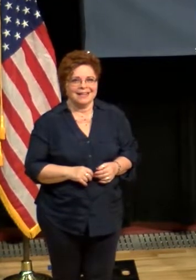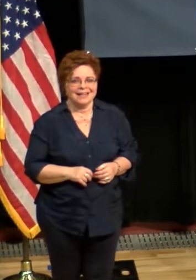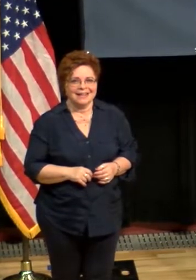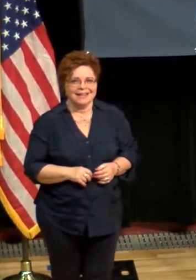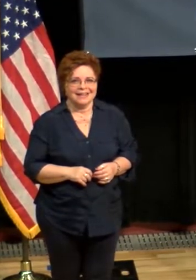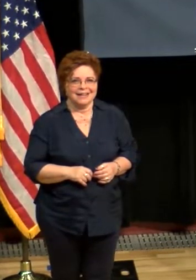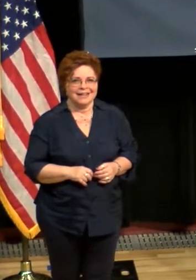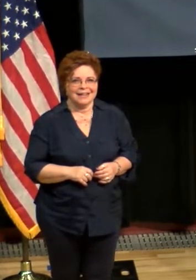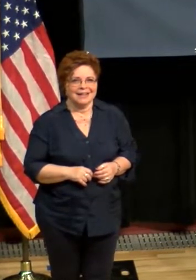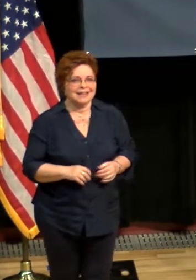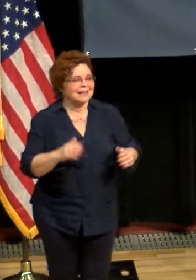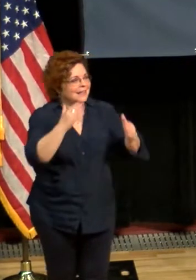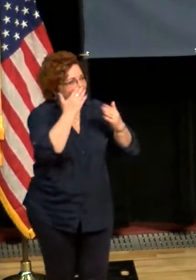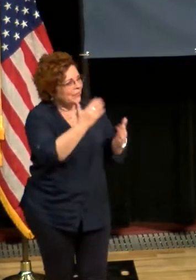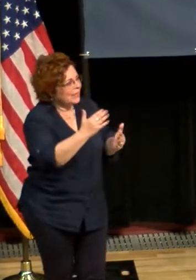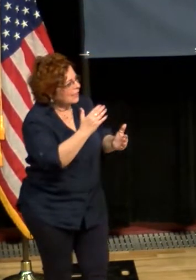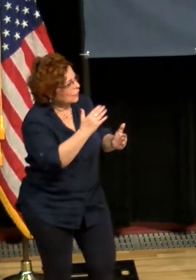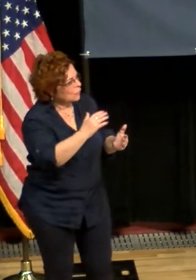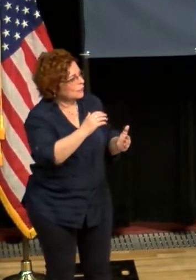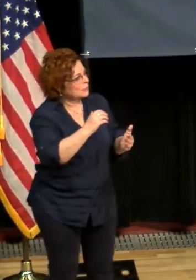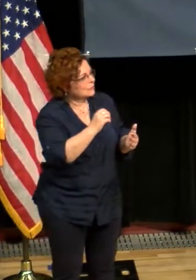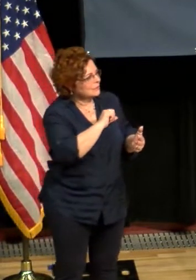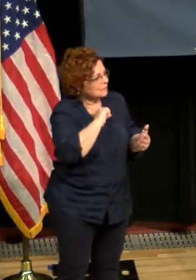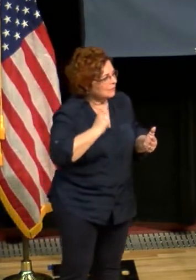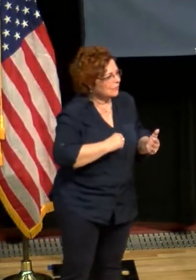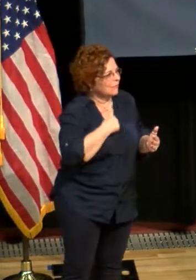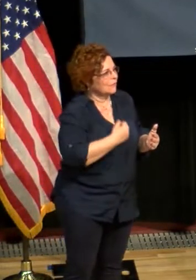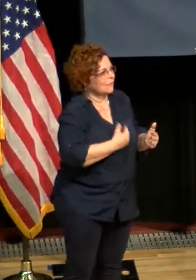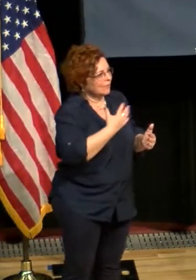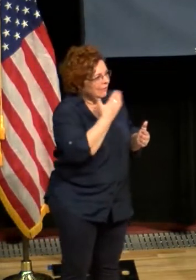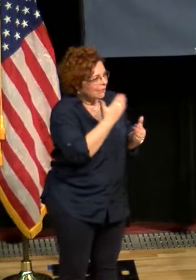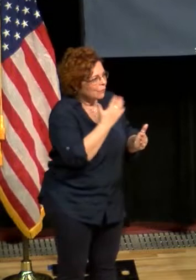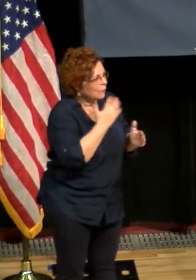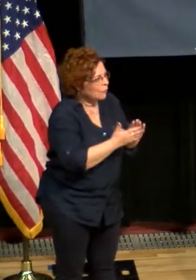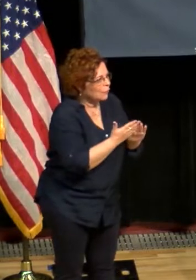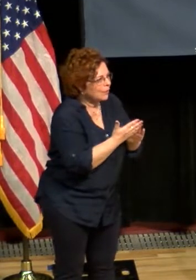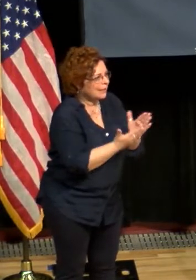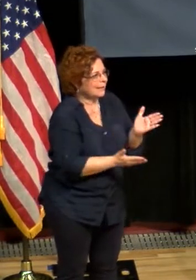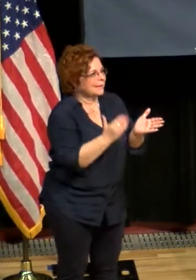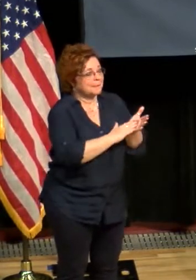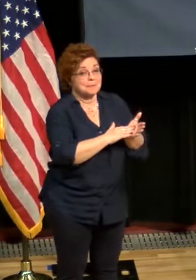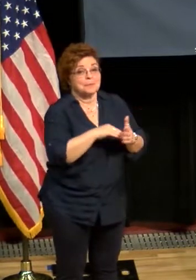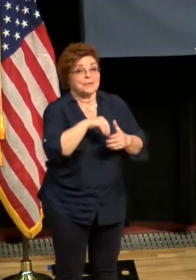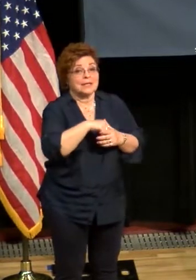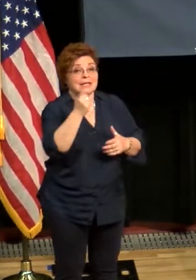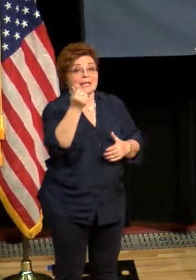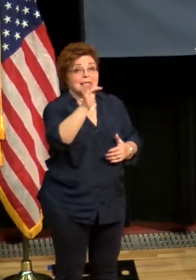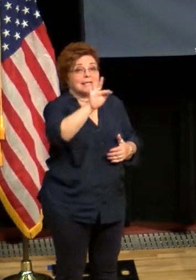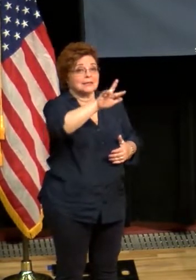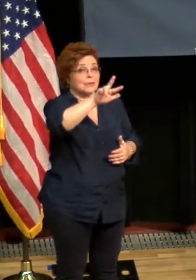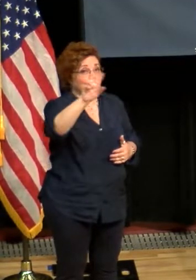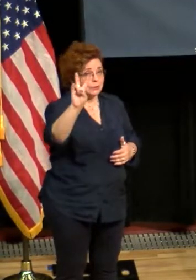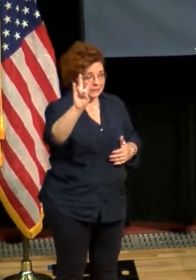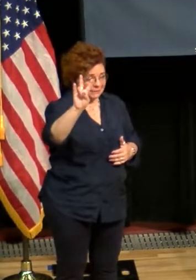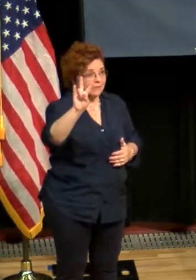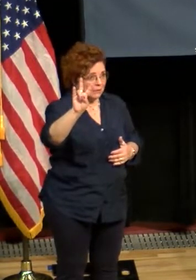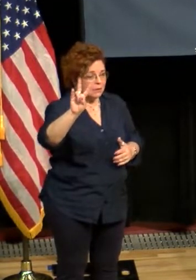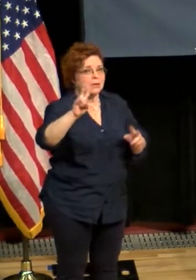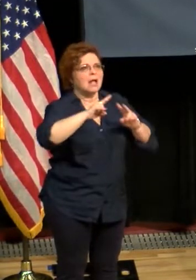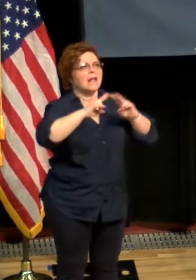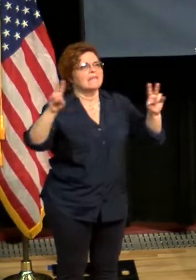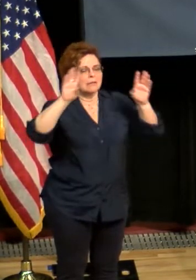Thank you. Thank you, Senator Sanders, for being here. Thank you for running yet again. In 1937, a